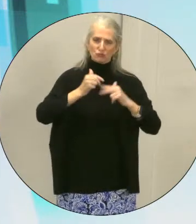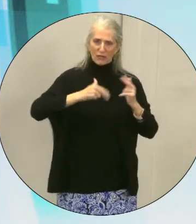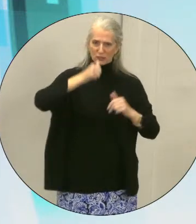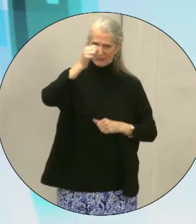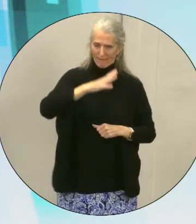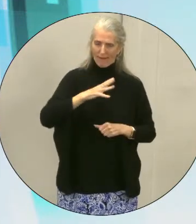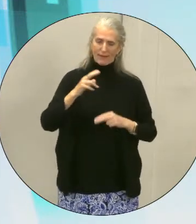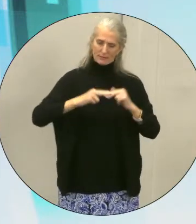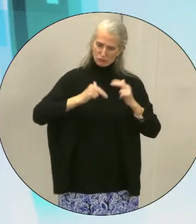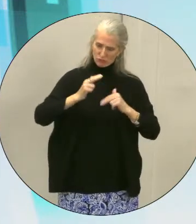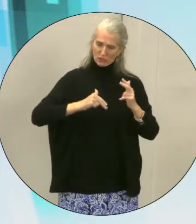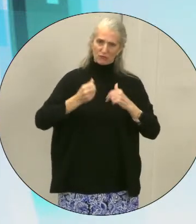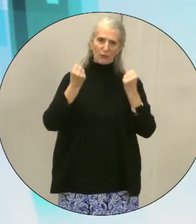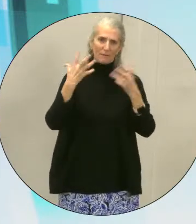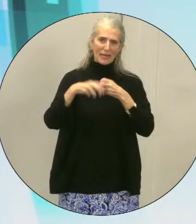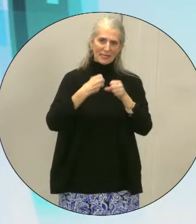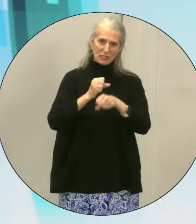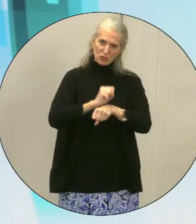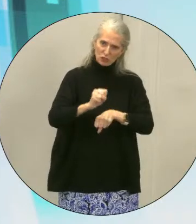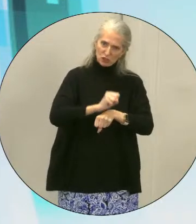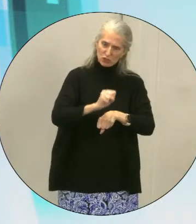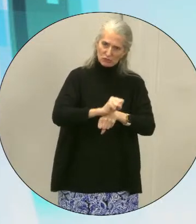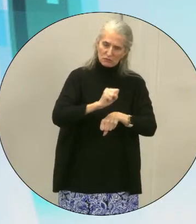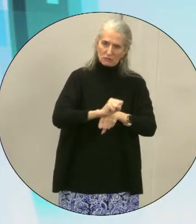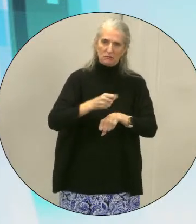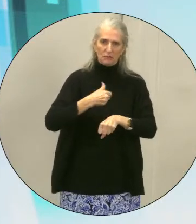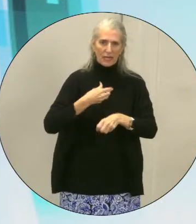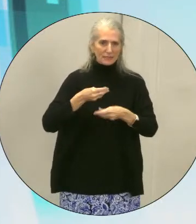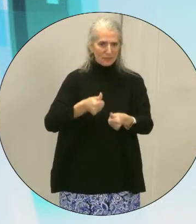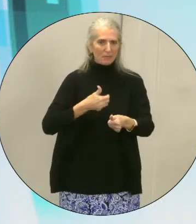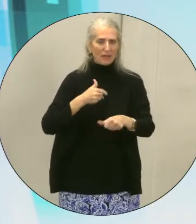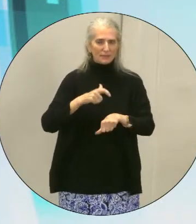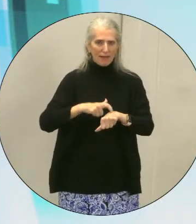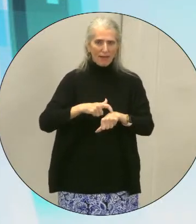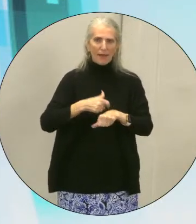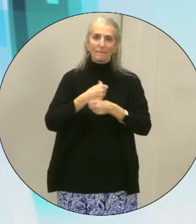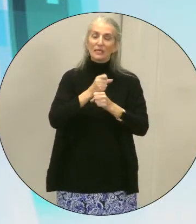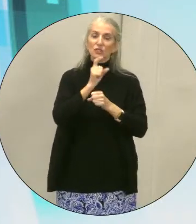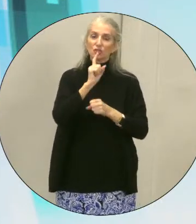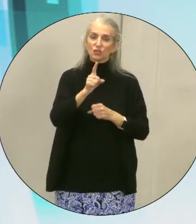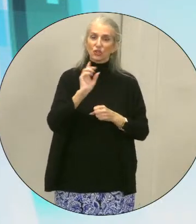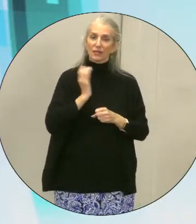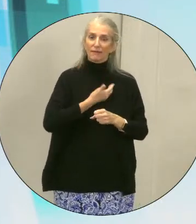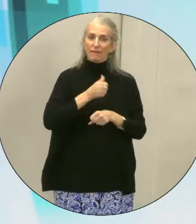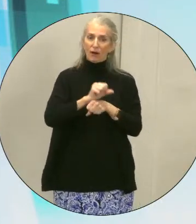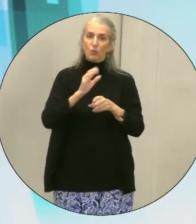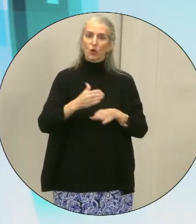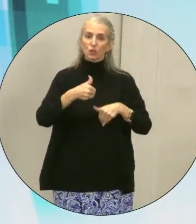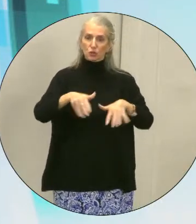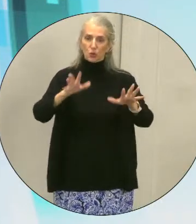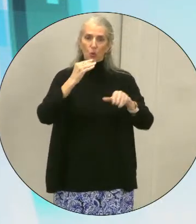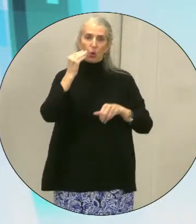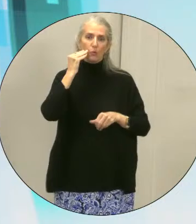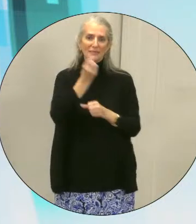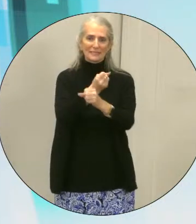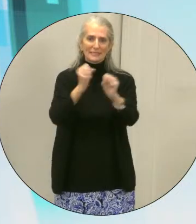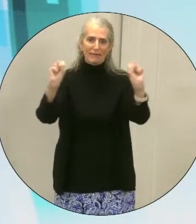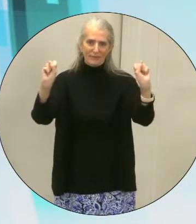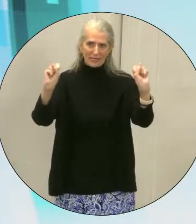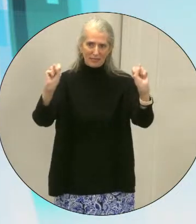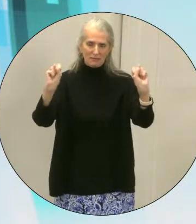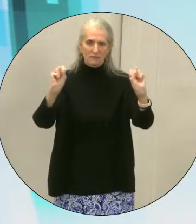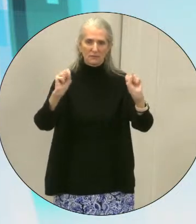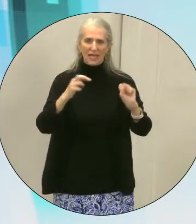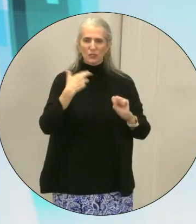for many years, and now I spend my time making sure our workers go home safe as a